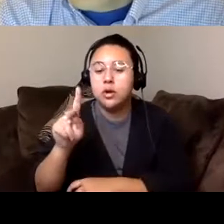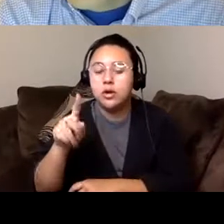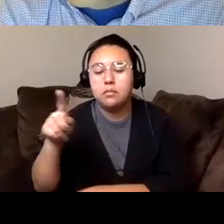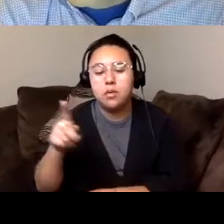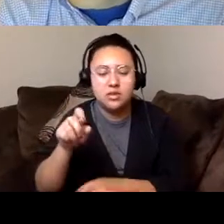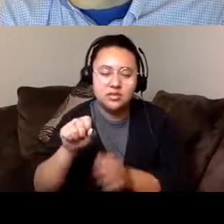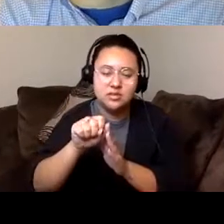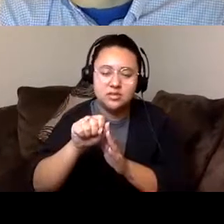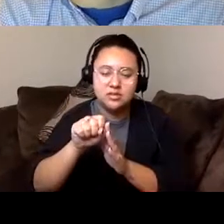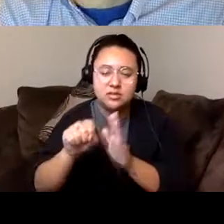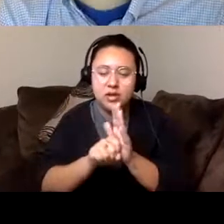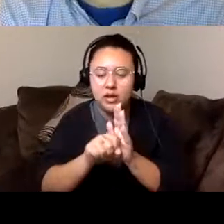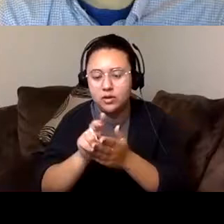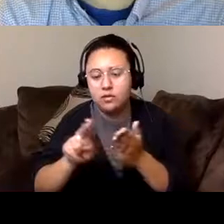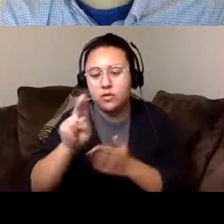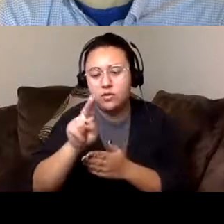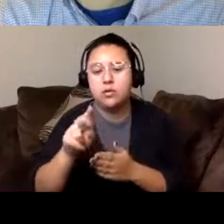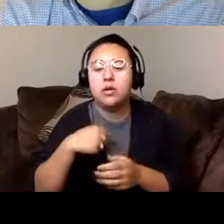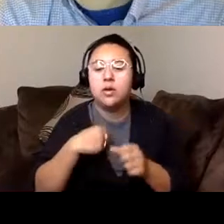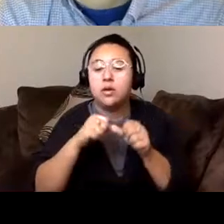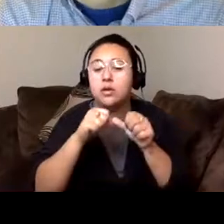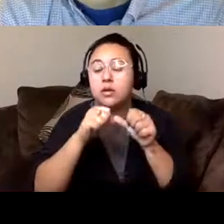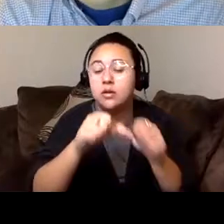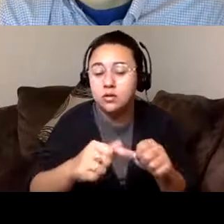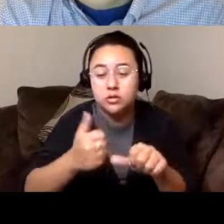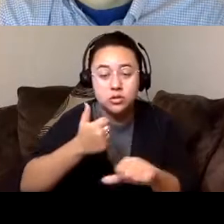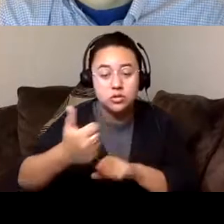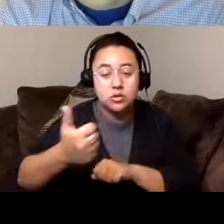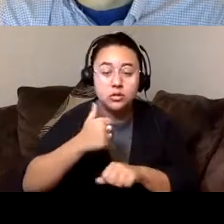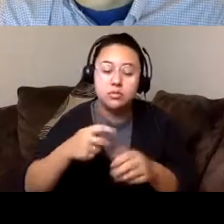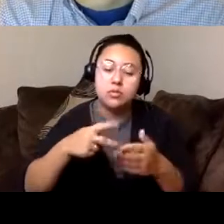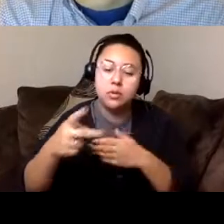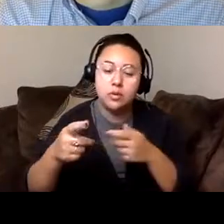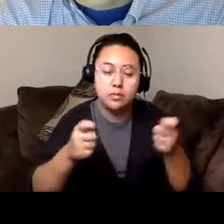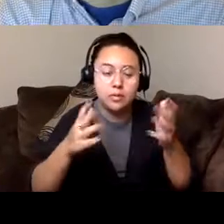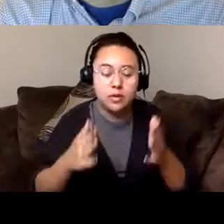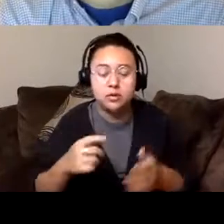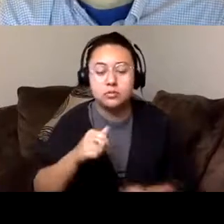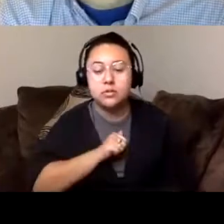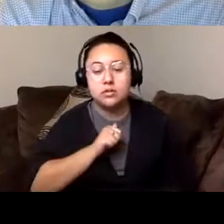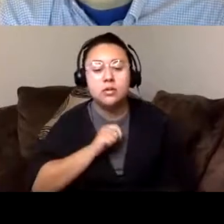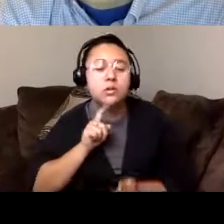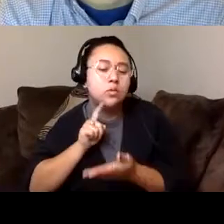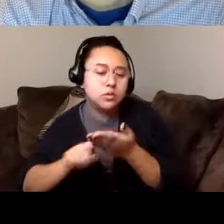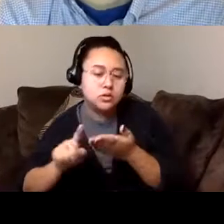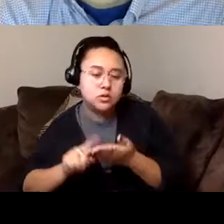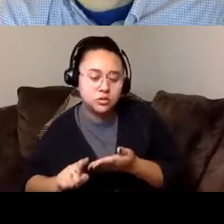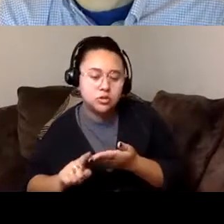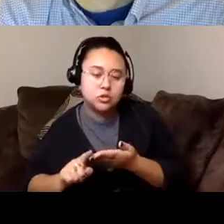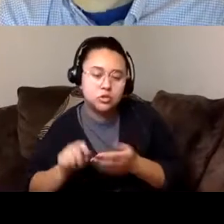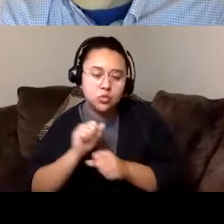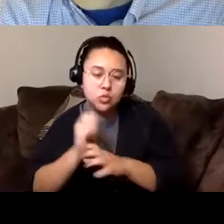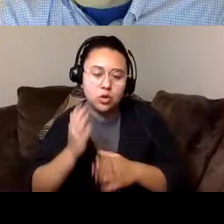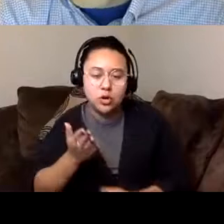I'm the Sustainable Transportation Program Manager and Research Associate there. I've been